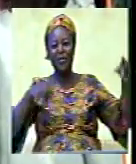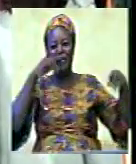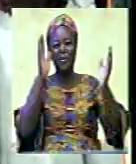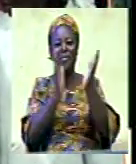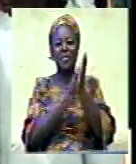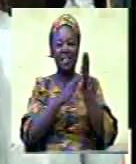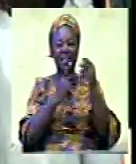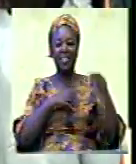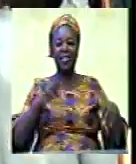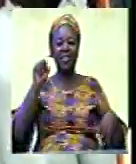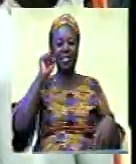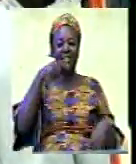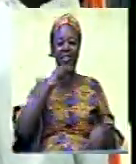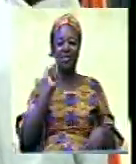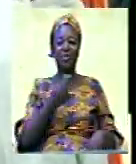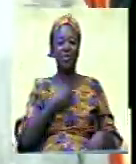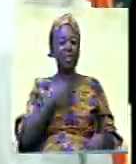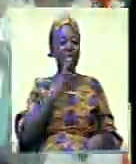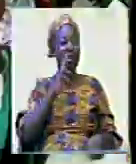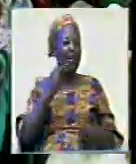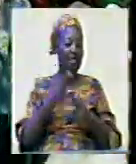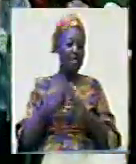Ada Let it.